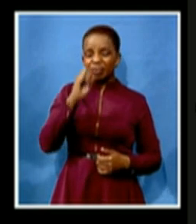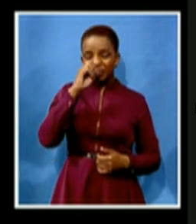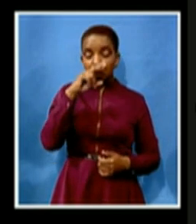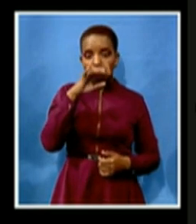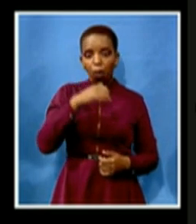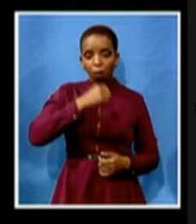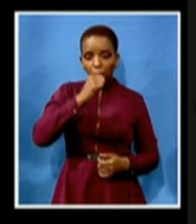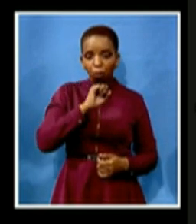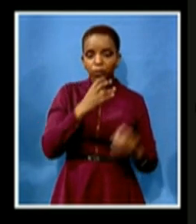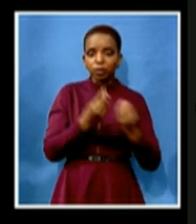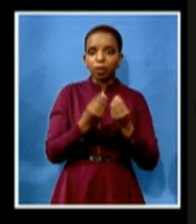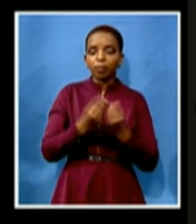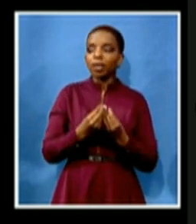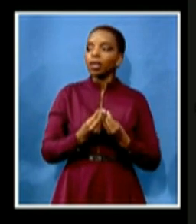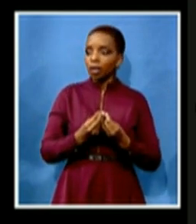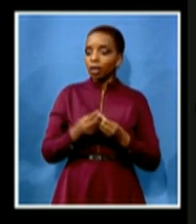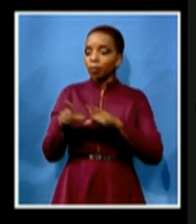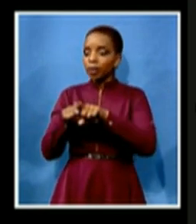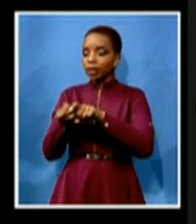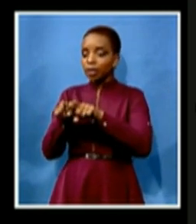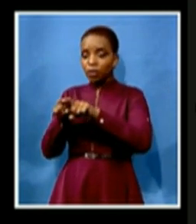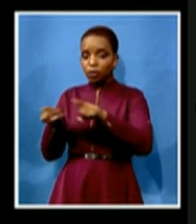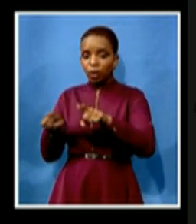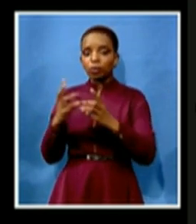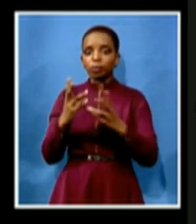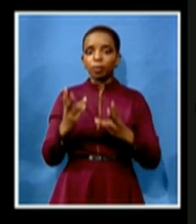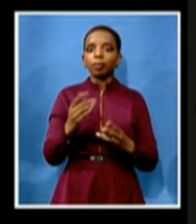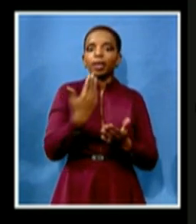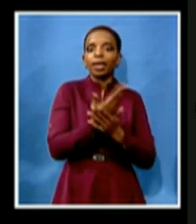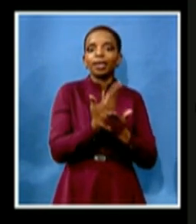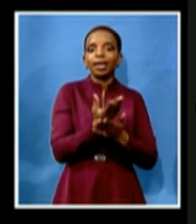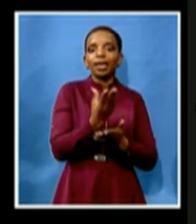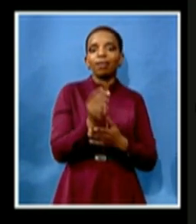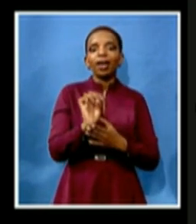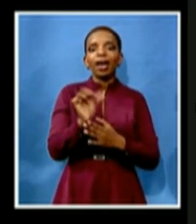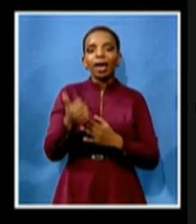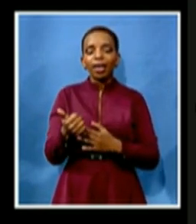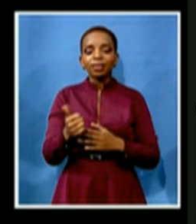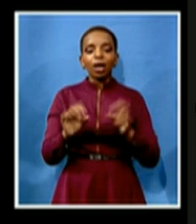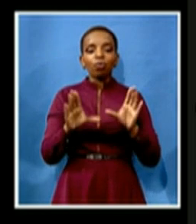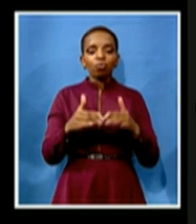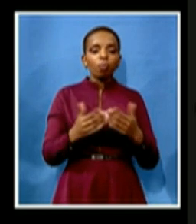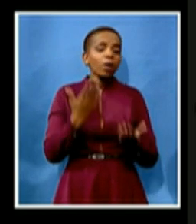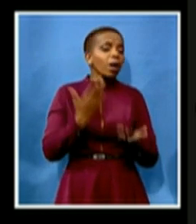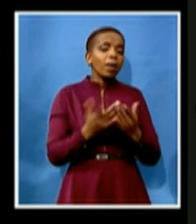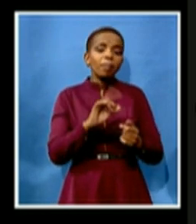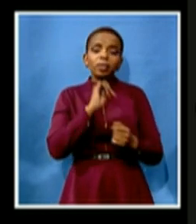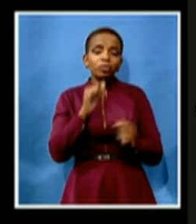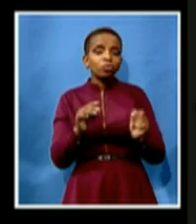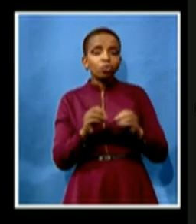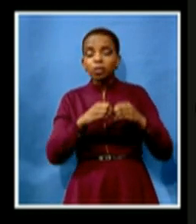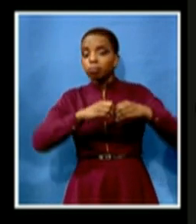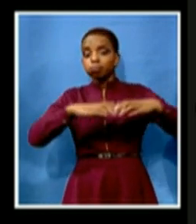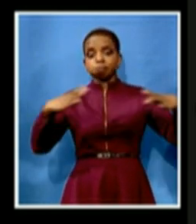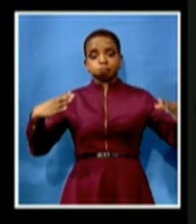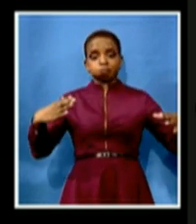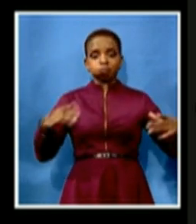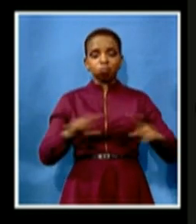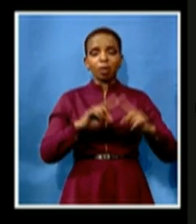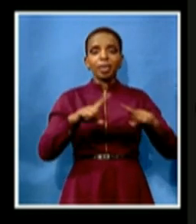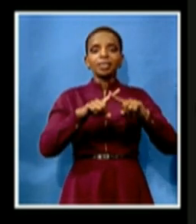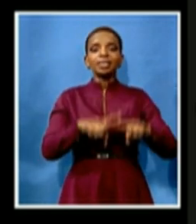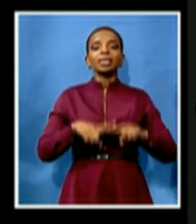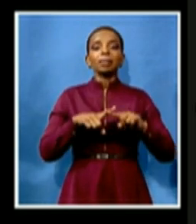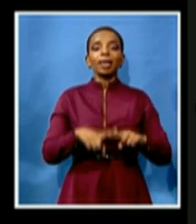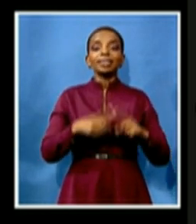not be too big. But of course, it depends on the nature of the spread of the infection, especially where you find that by the time you